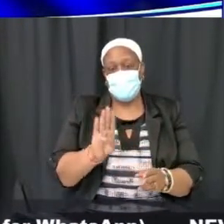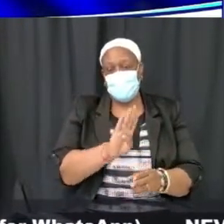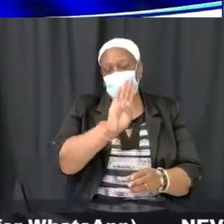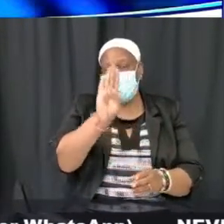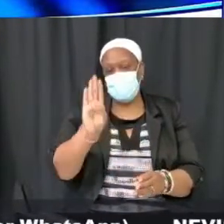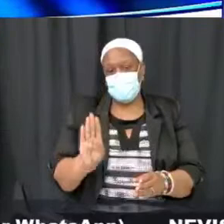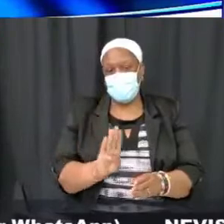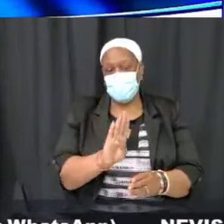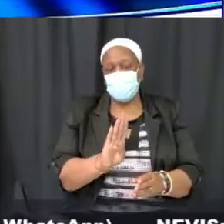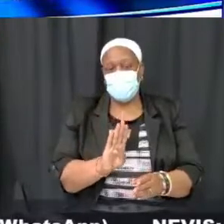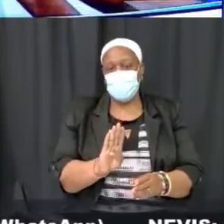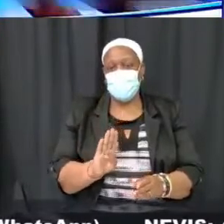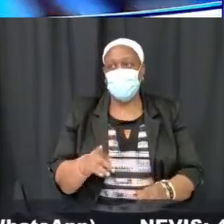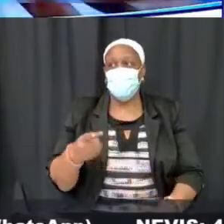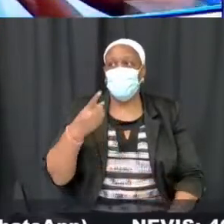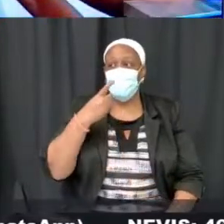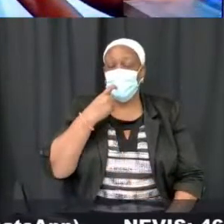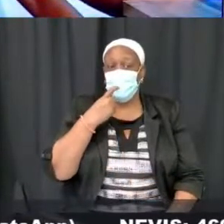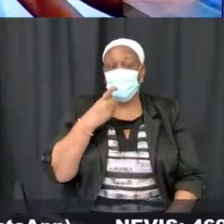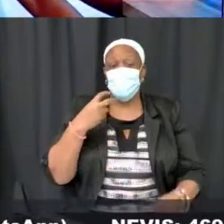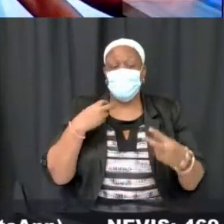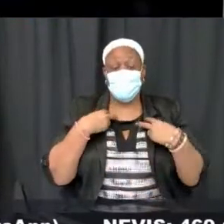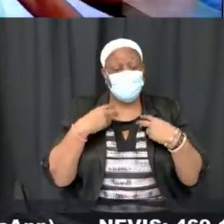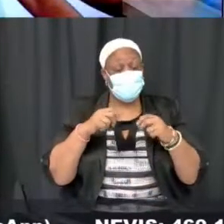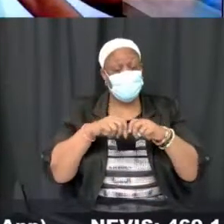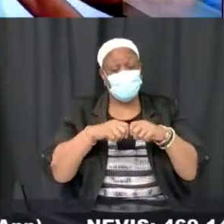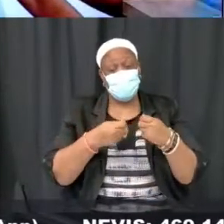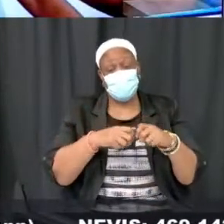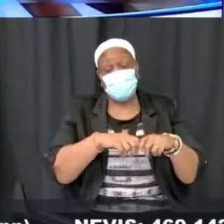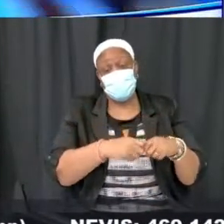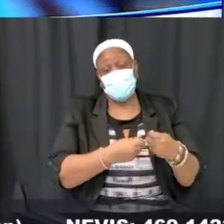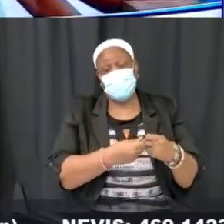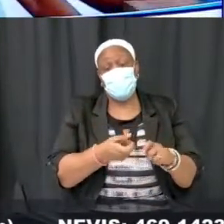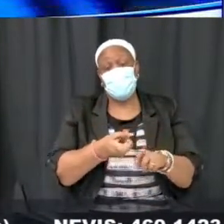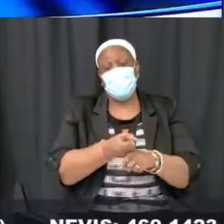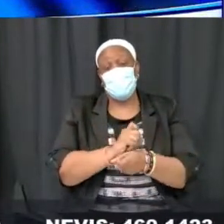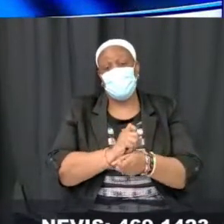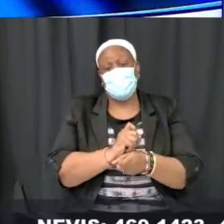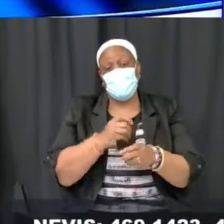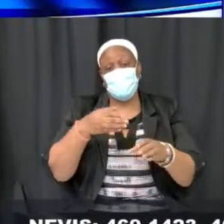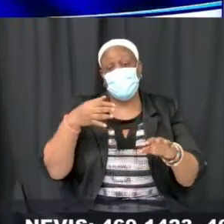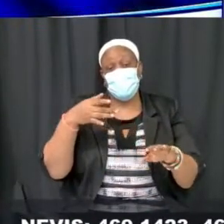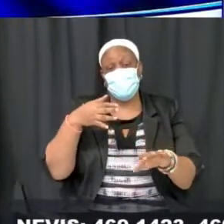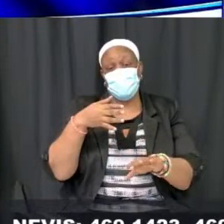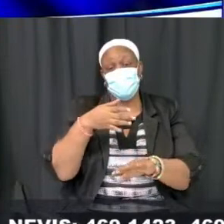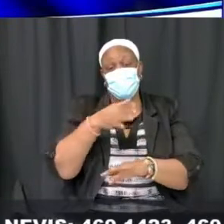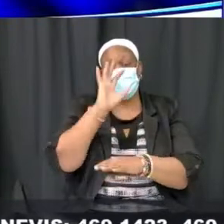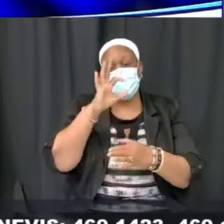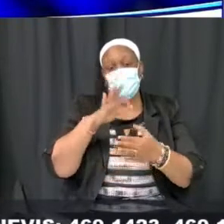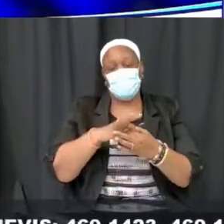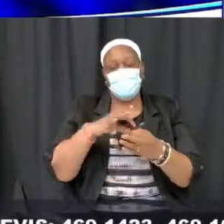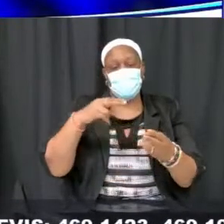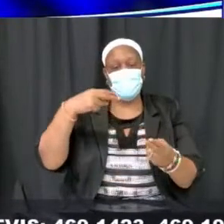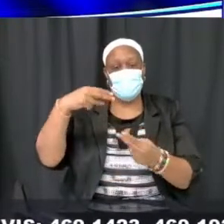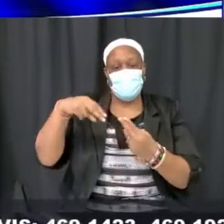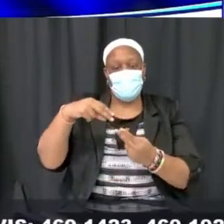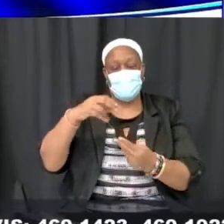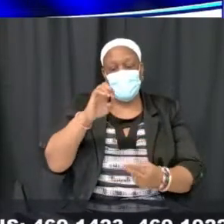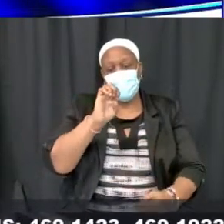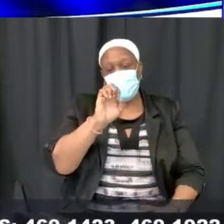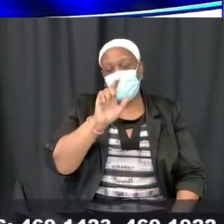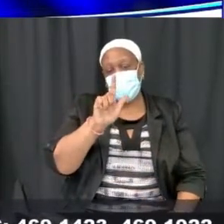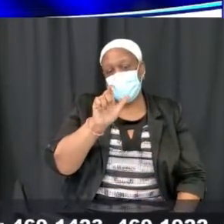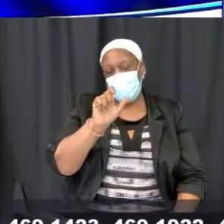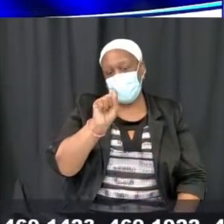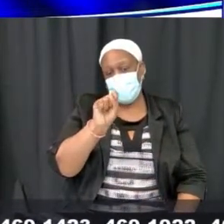actually received significant damage from the passage of Hurricane Elsa. I also want